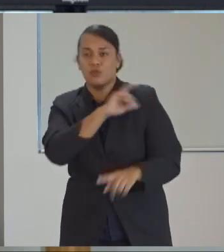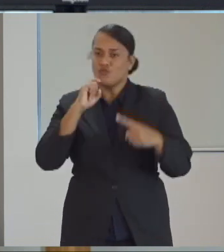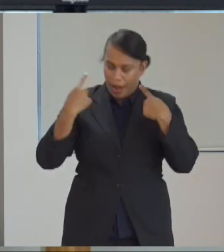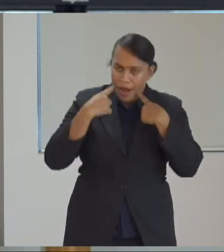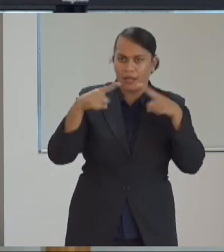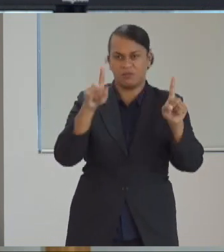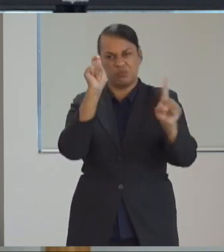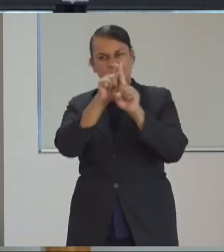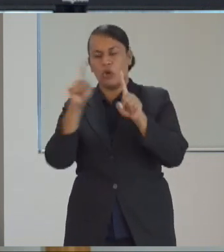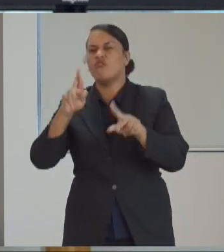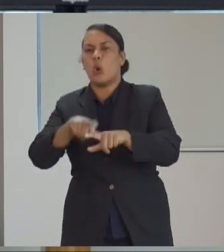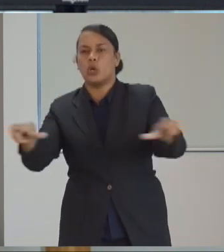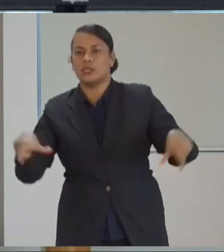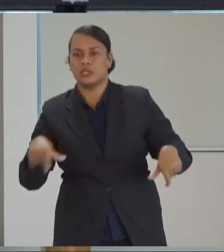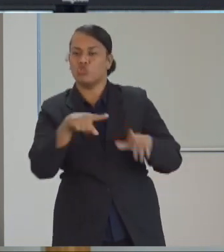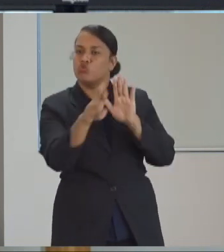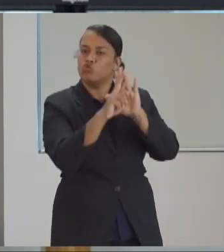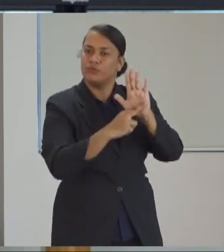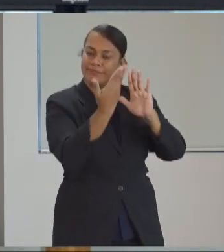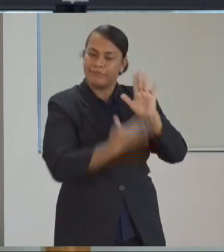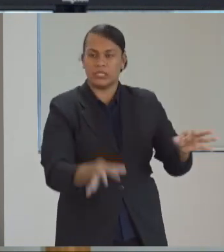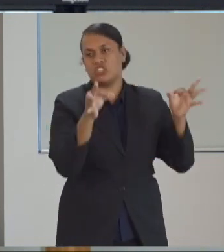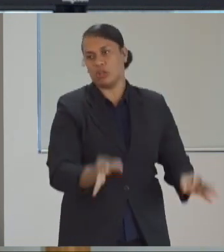ruling by the Nandi Magistrates Court.